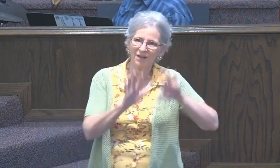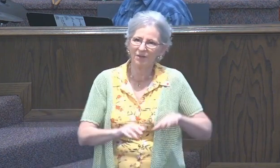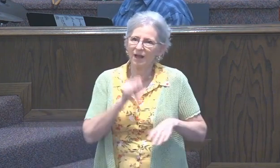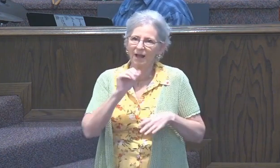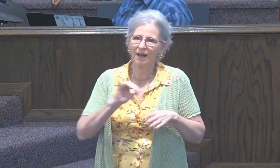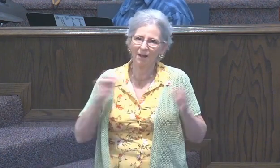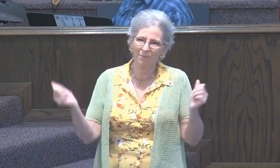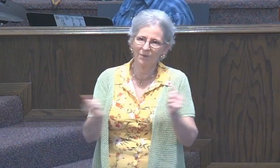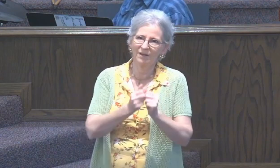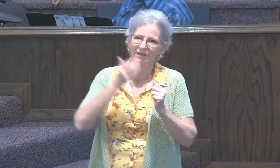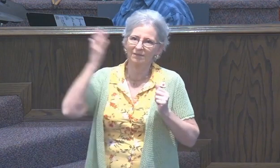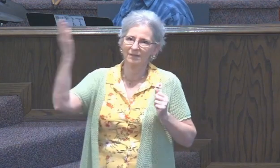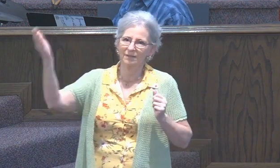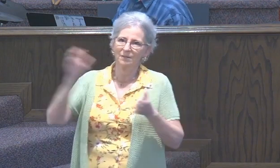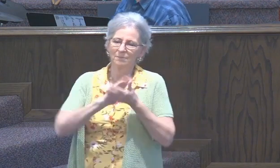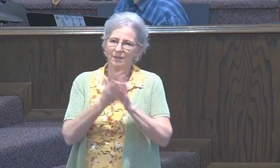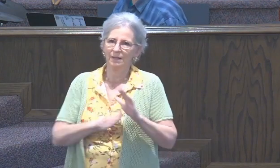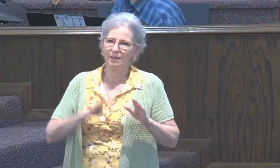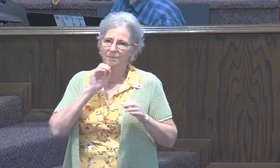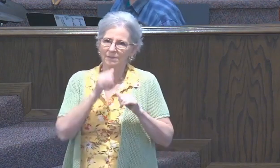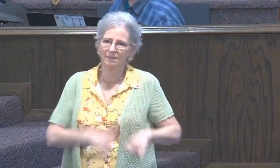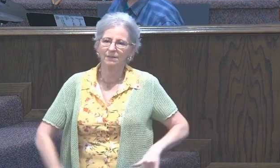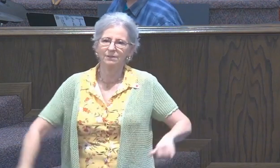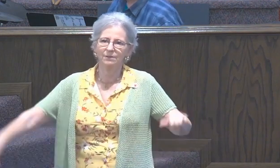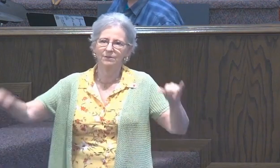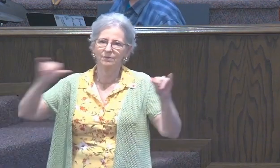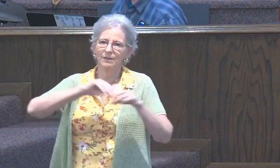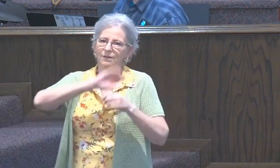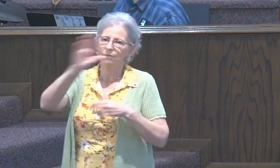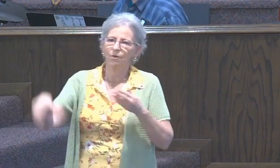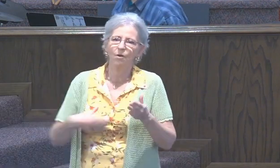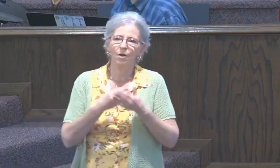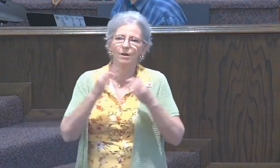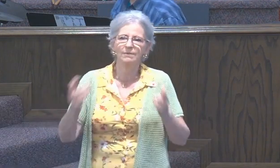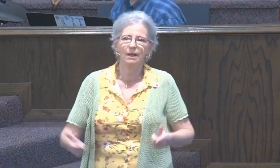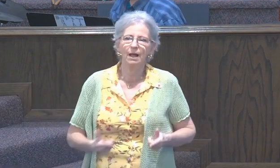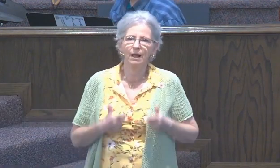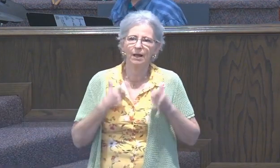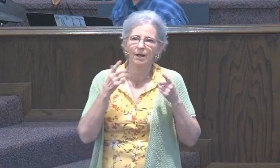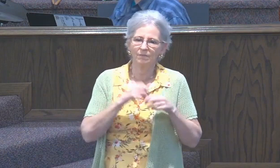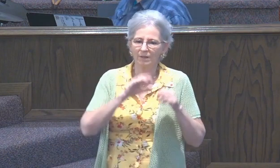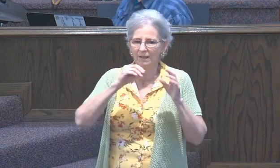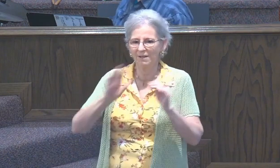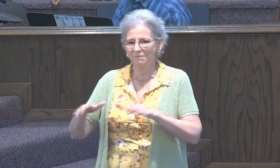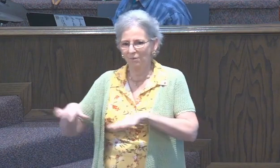low. Fear not, I am with thee. Peace be still in all of life's